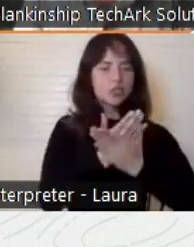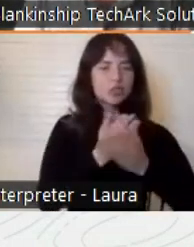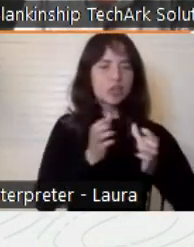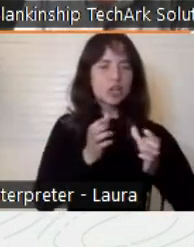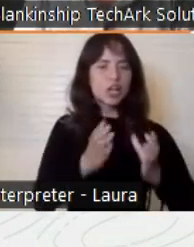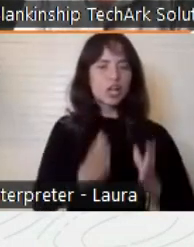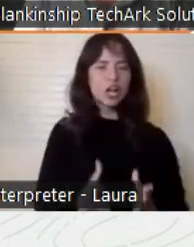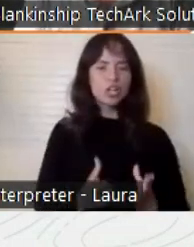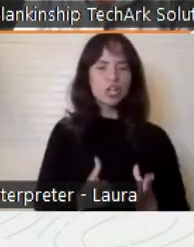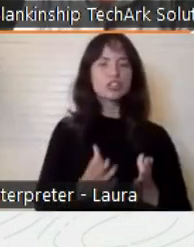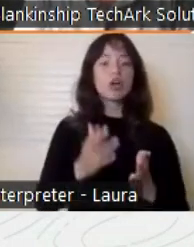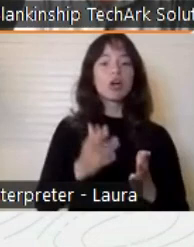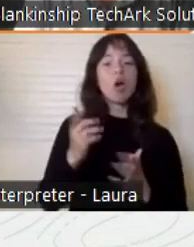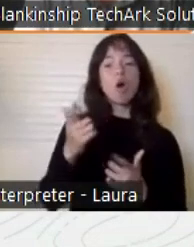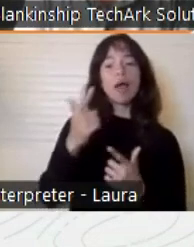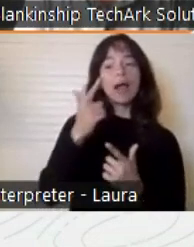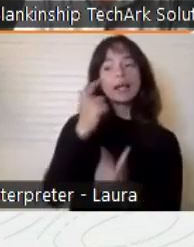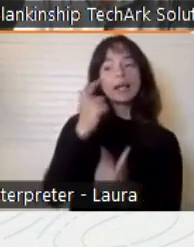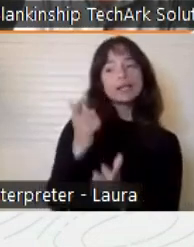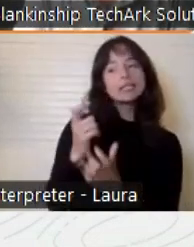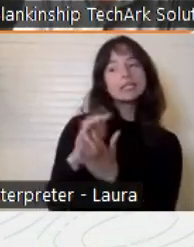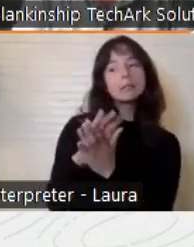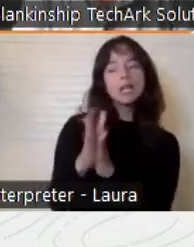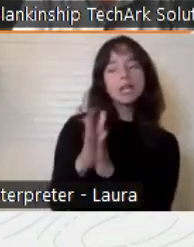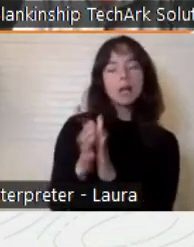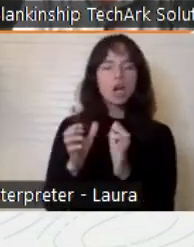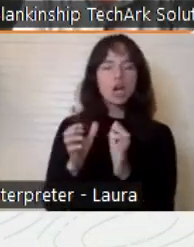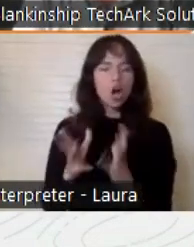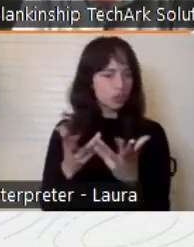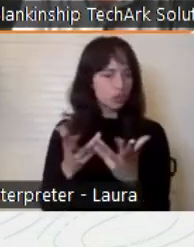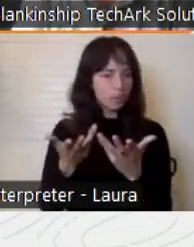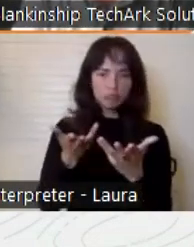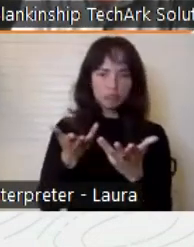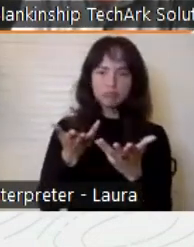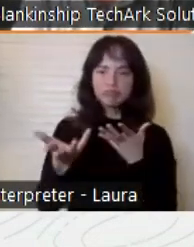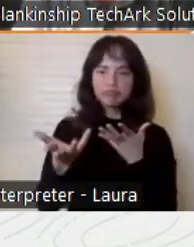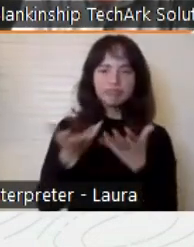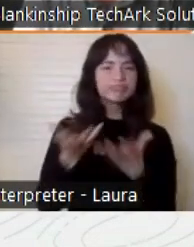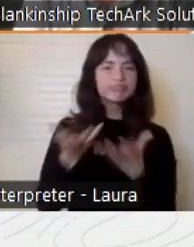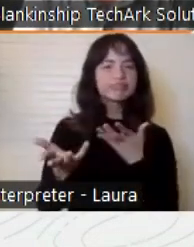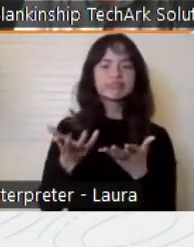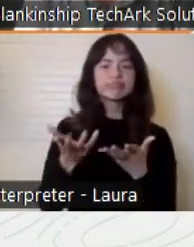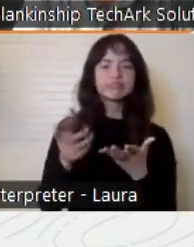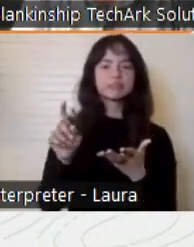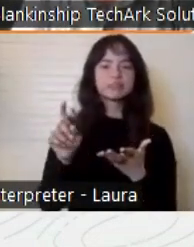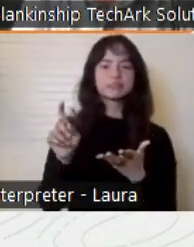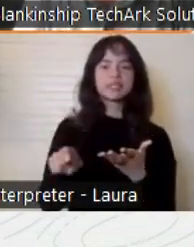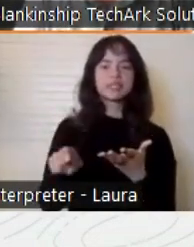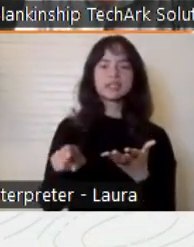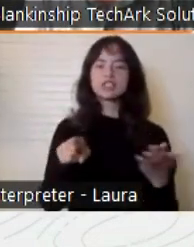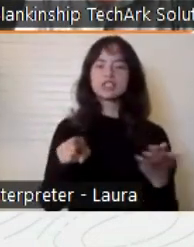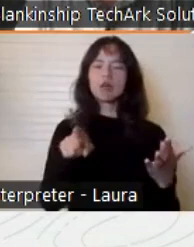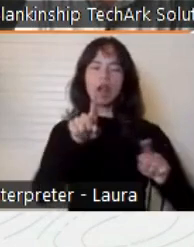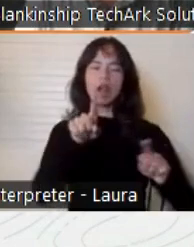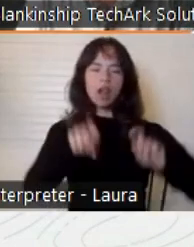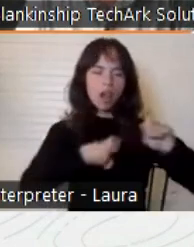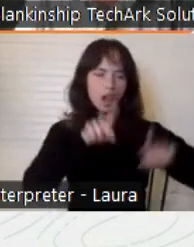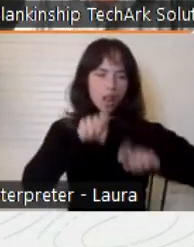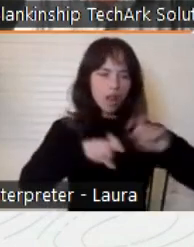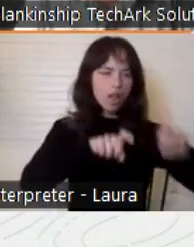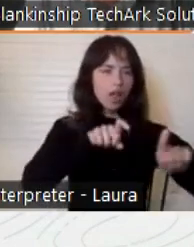inbound leads, and really understand who they are, what they do, and why they're reaching out to us. That's really the first thing that we need to